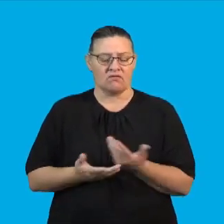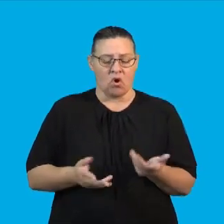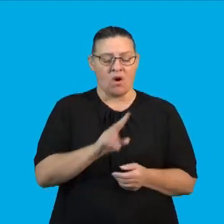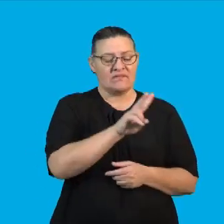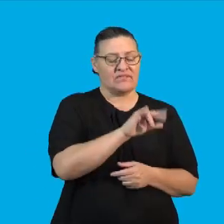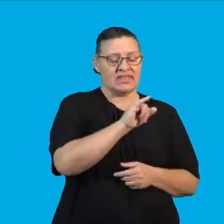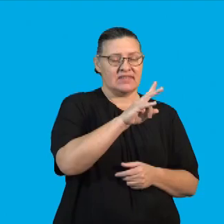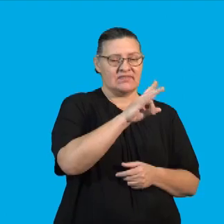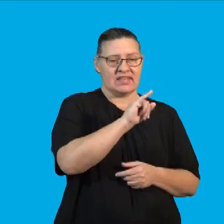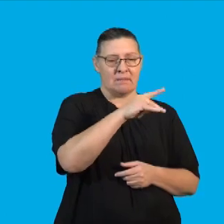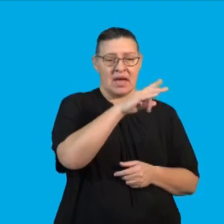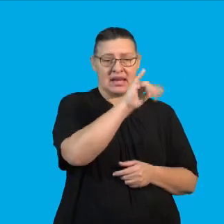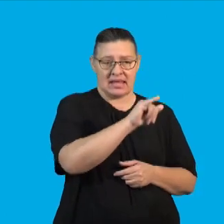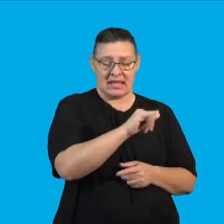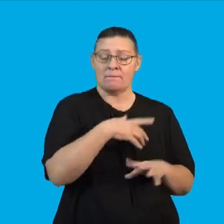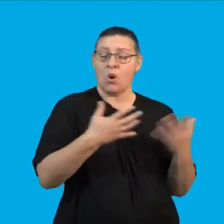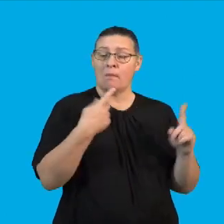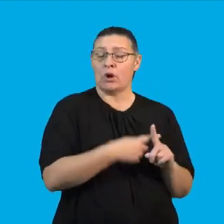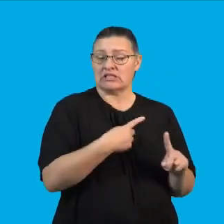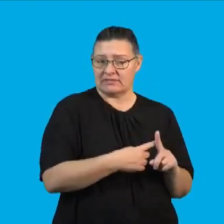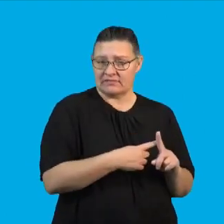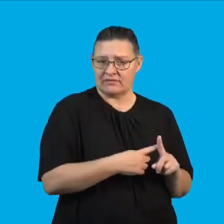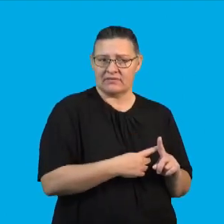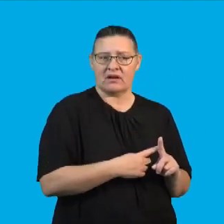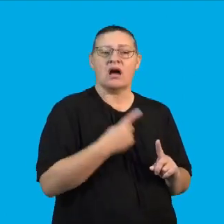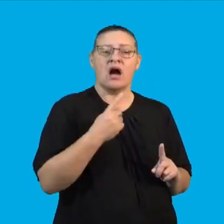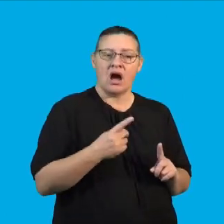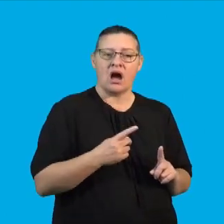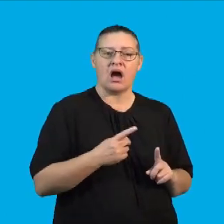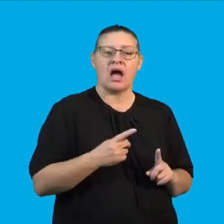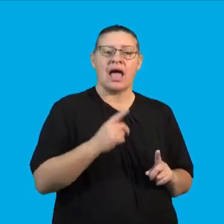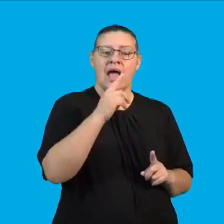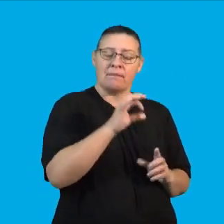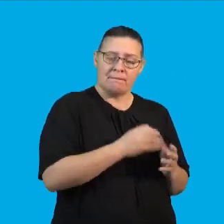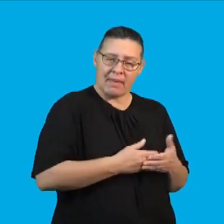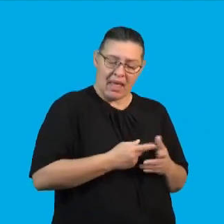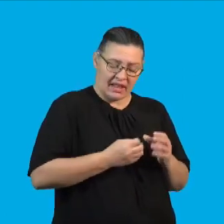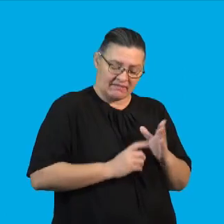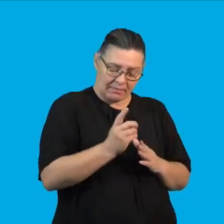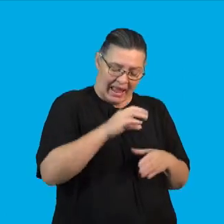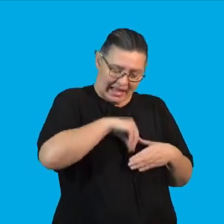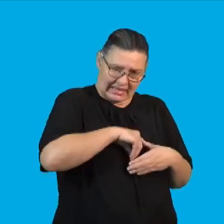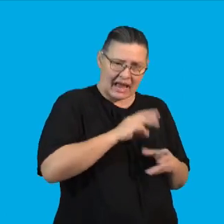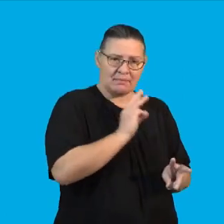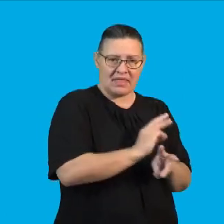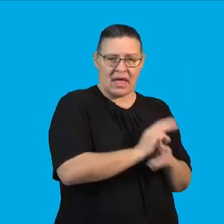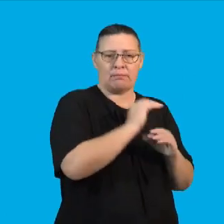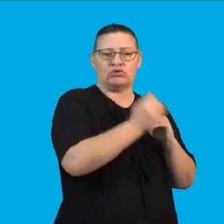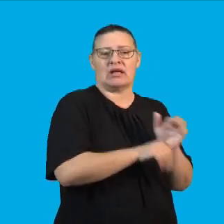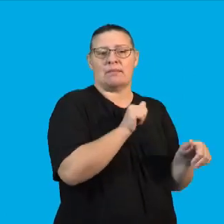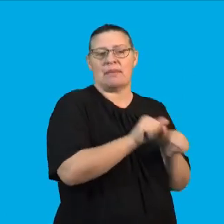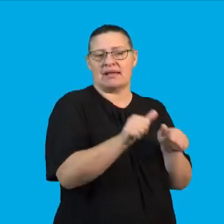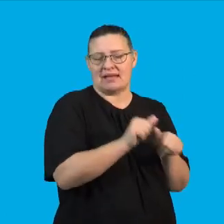For vivipary as an advantage, embryo develops inside mother, so it is